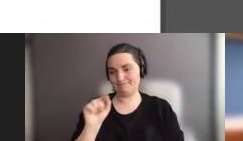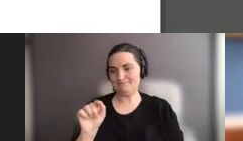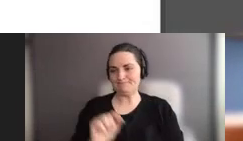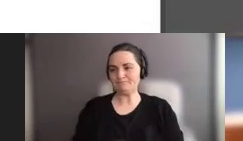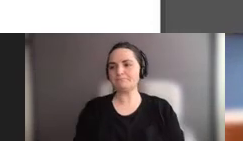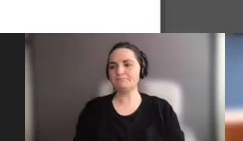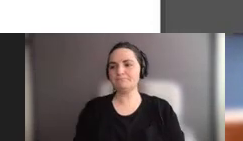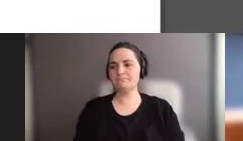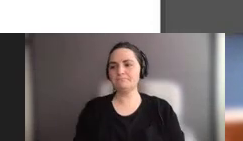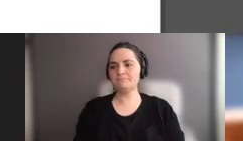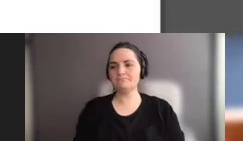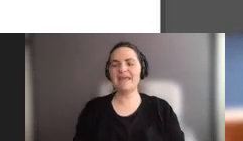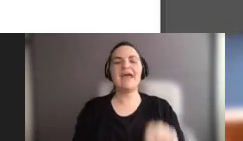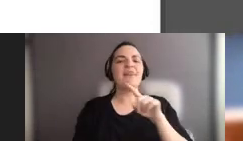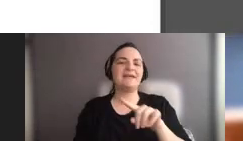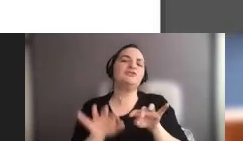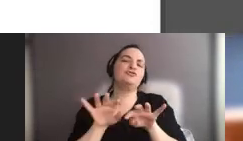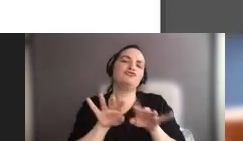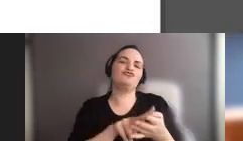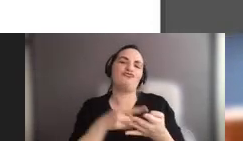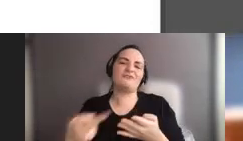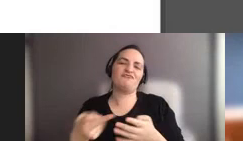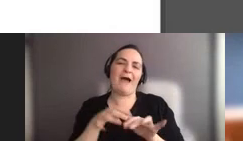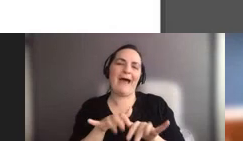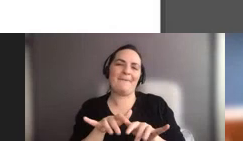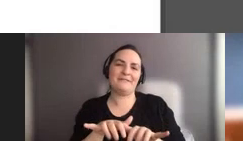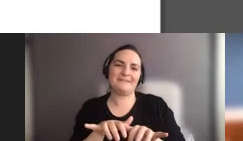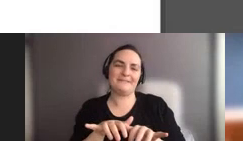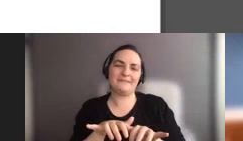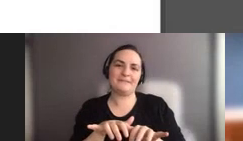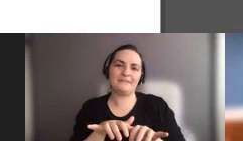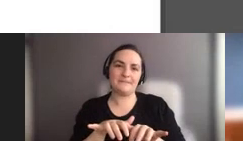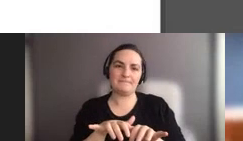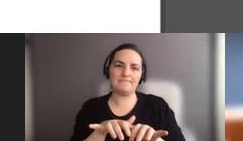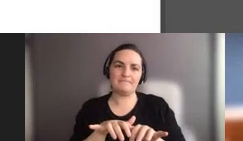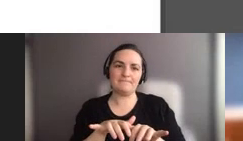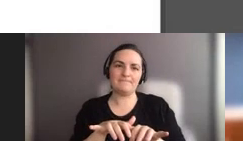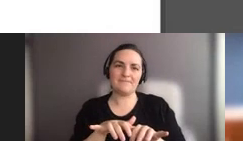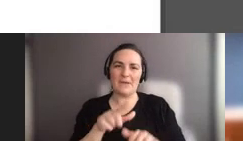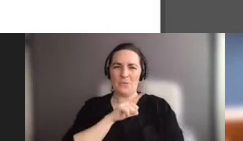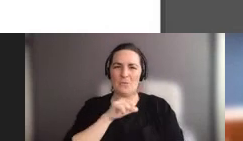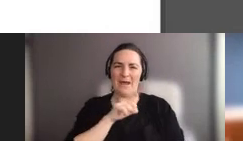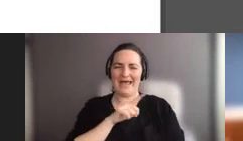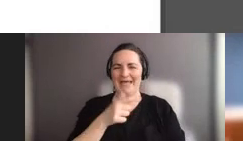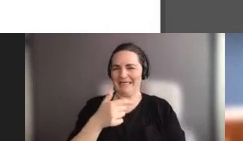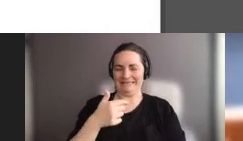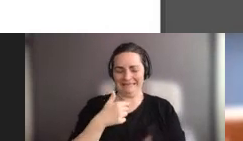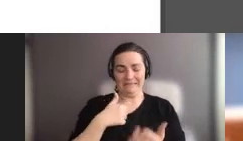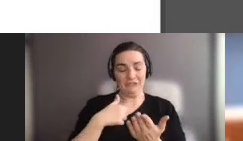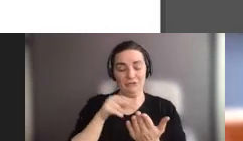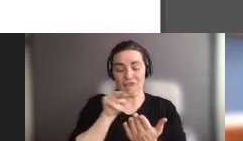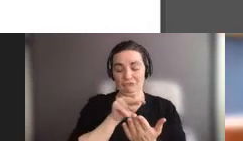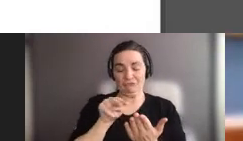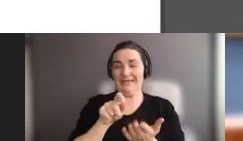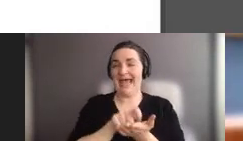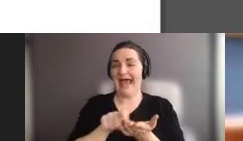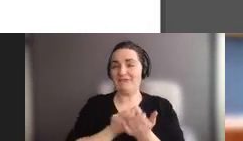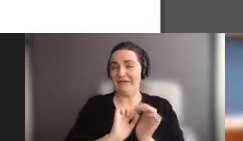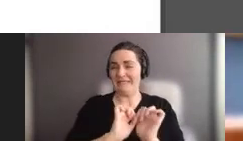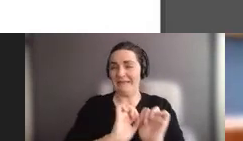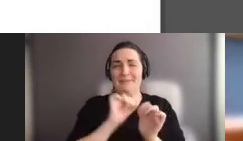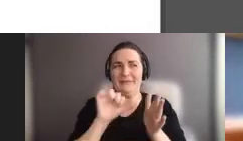Okay, and this is transcribed. So it was quite difficult to see what their handwriting was saying. So